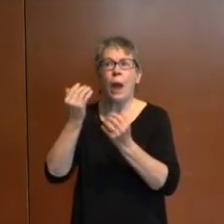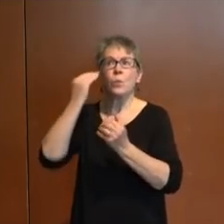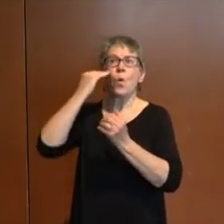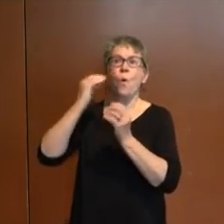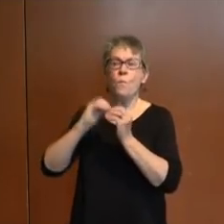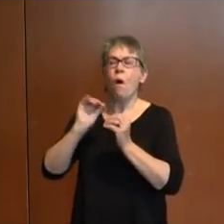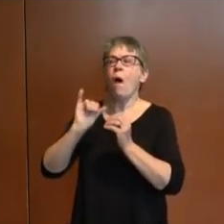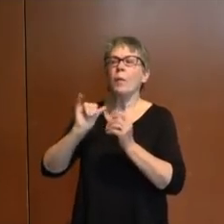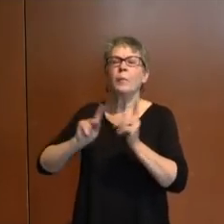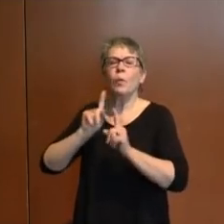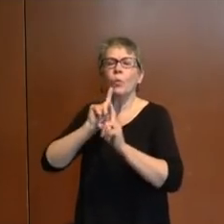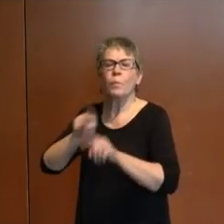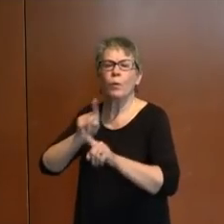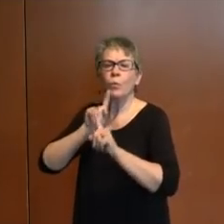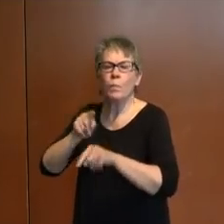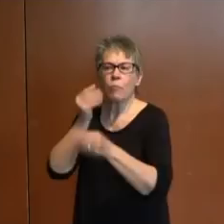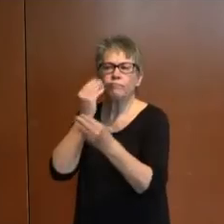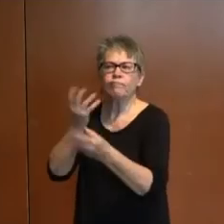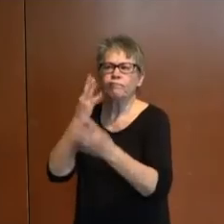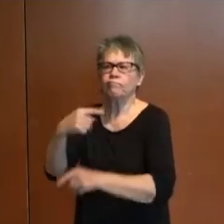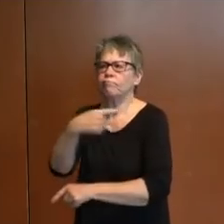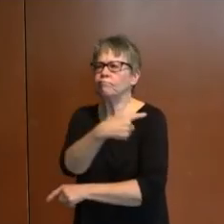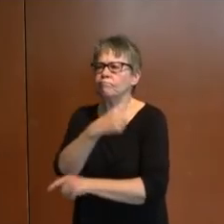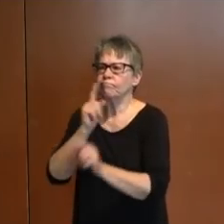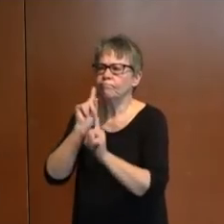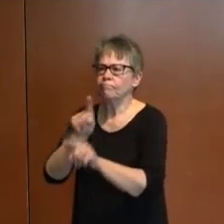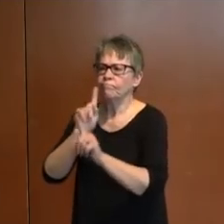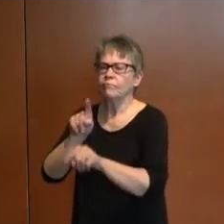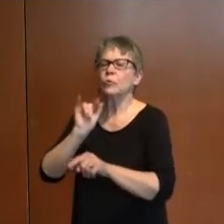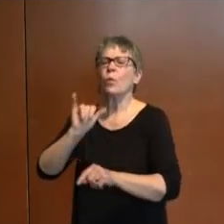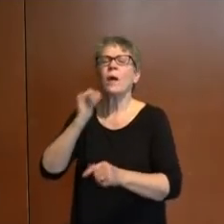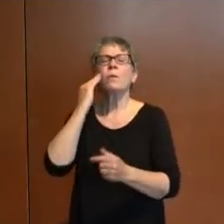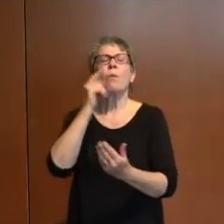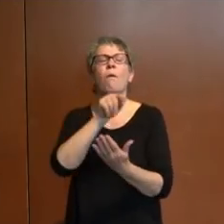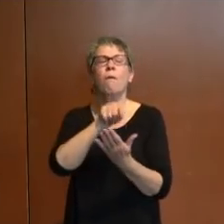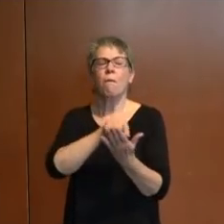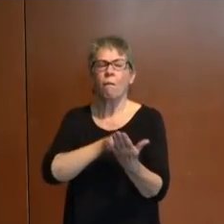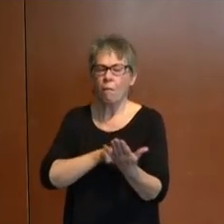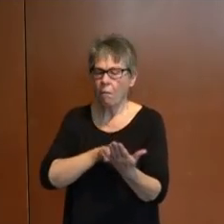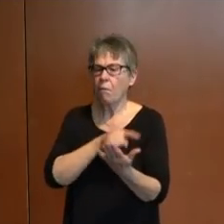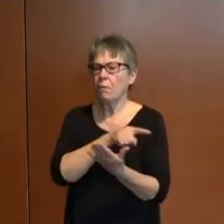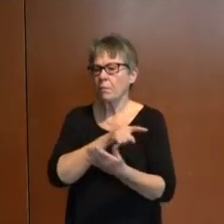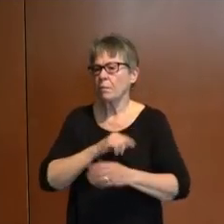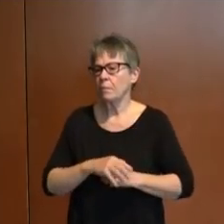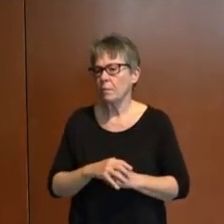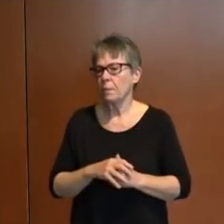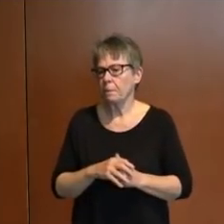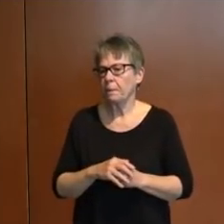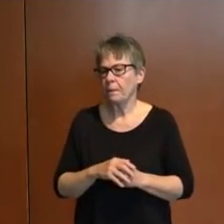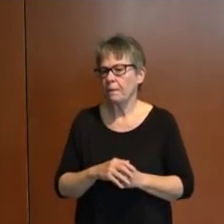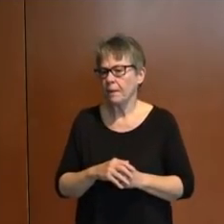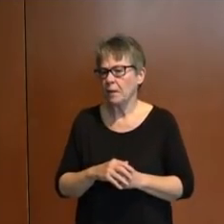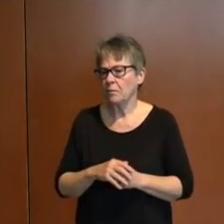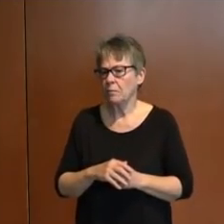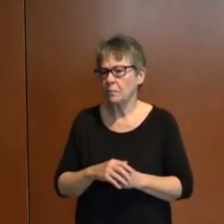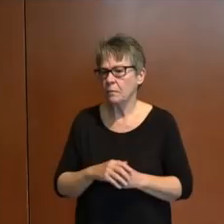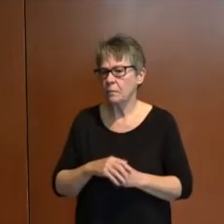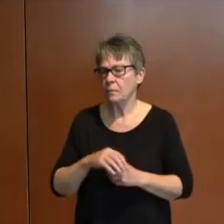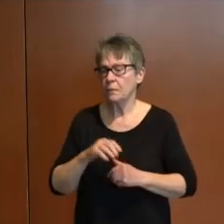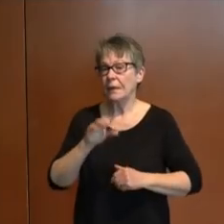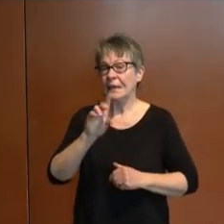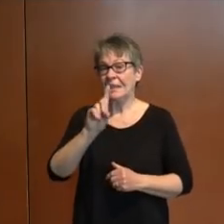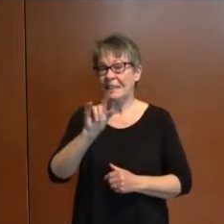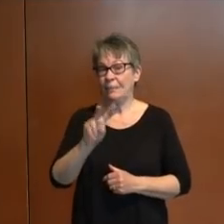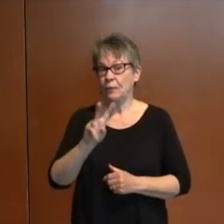to the Director of Division of Civil Rights, that it will not be tolerated and it will be prosecuted, and